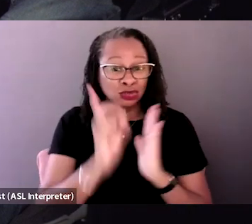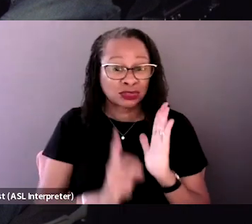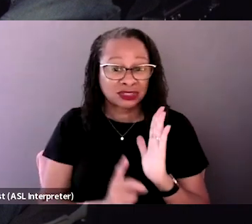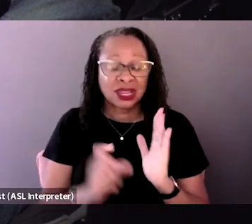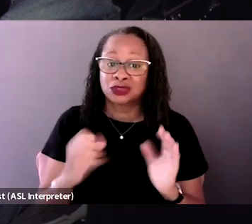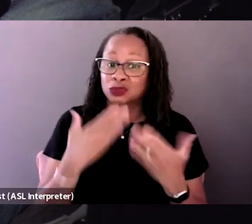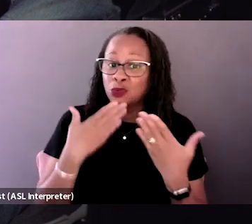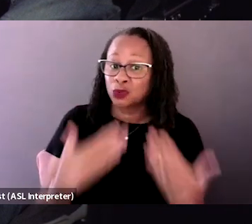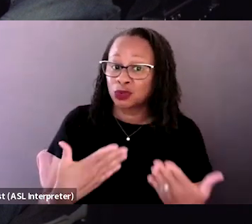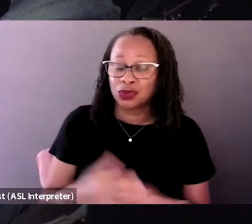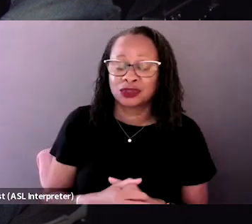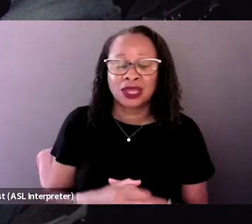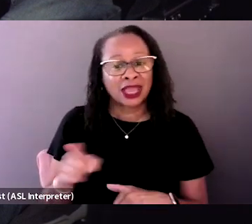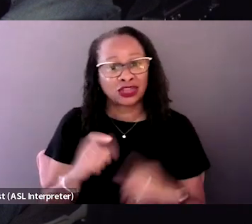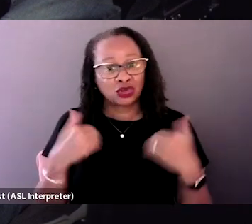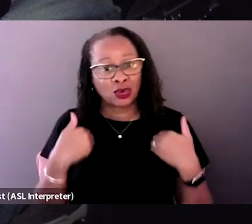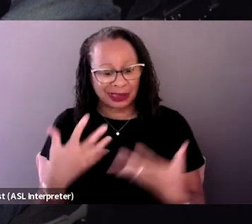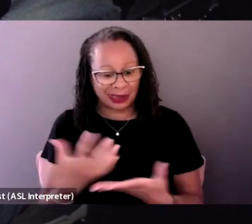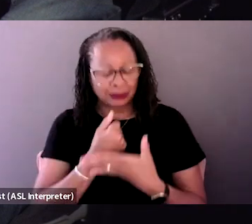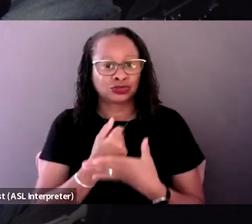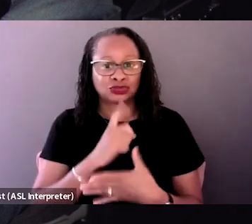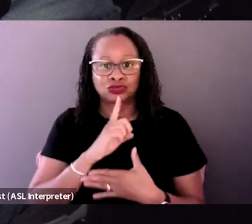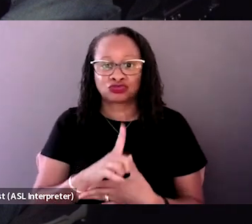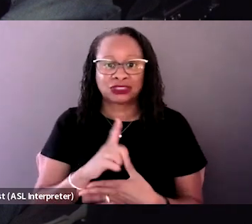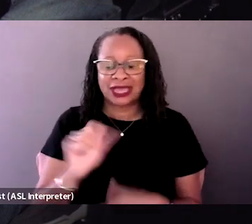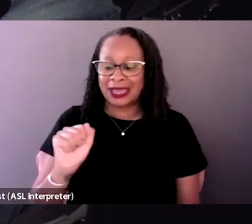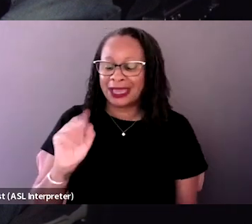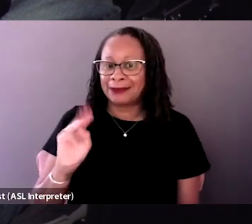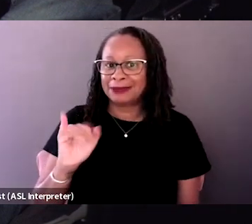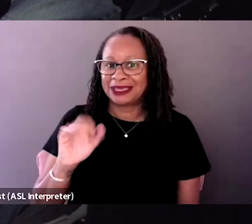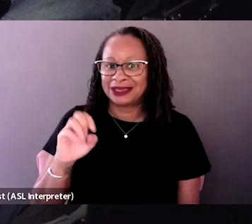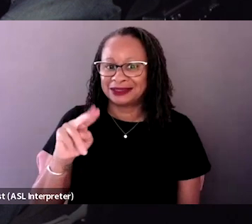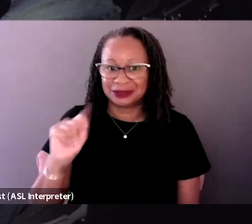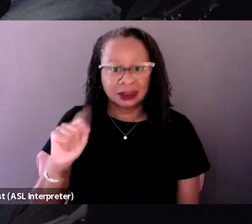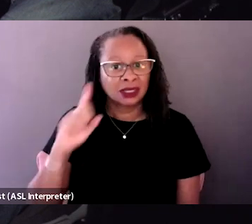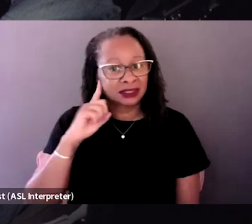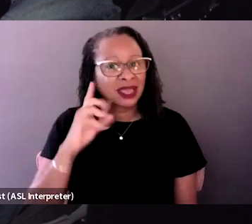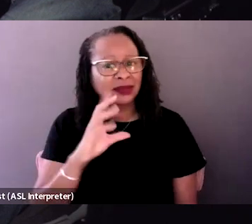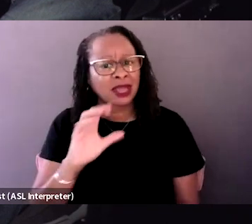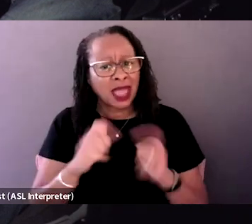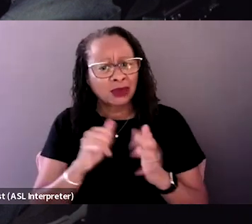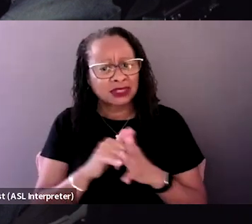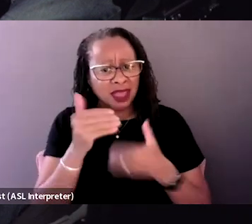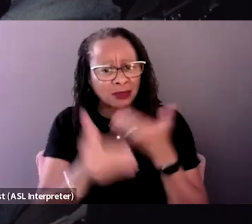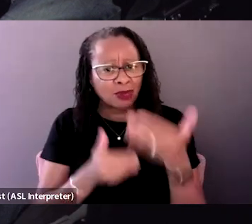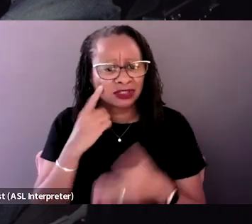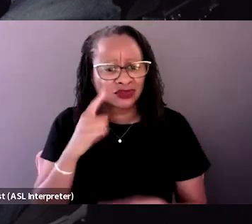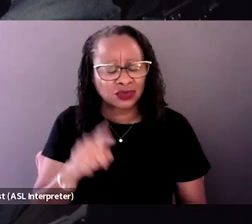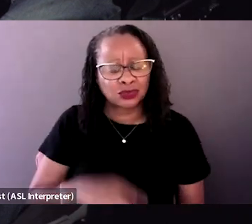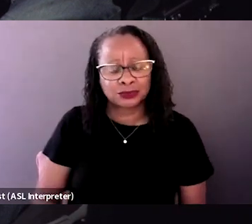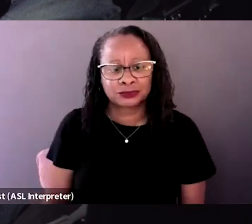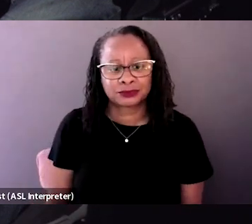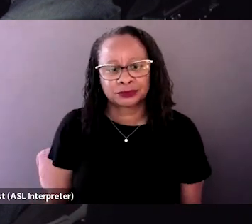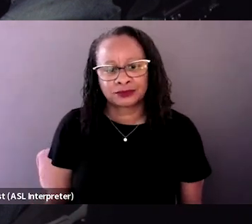sound design is so good and you're able to capture really like the ambient. And how was that process